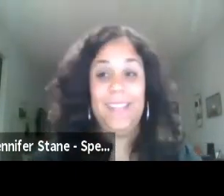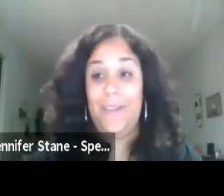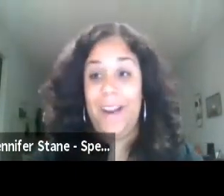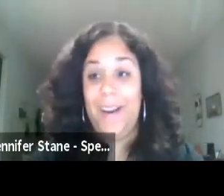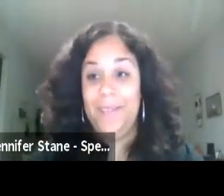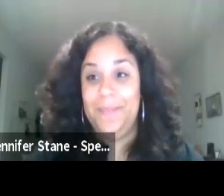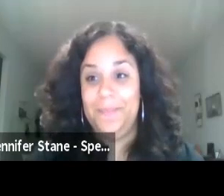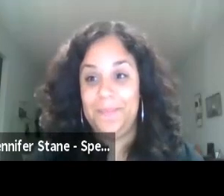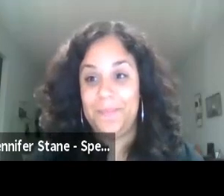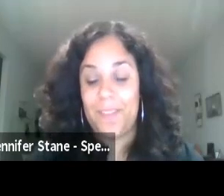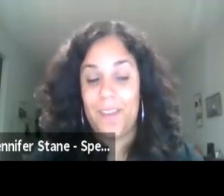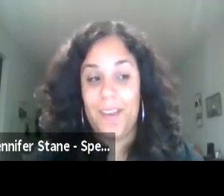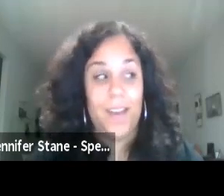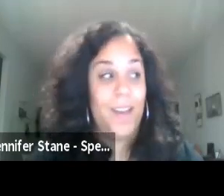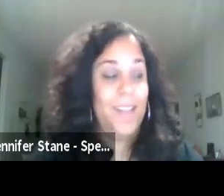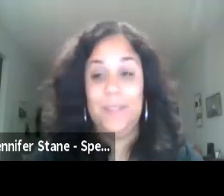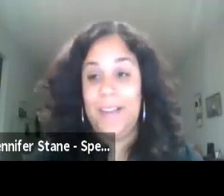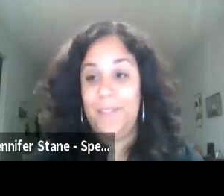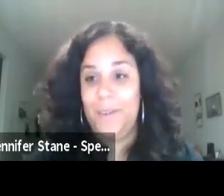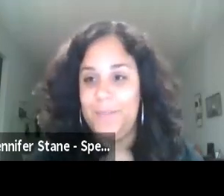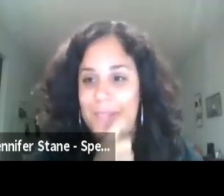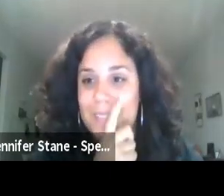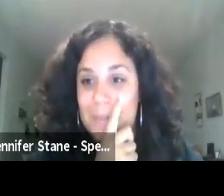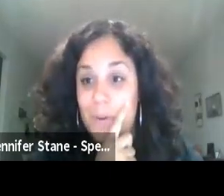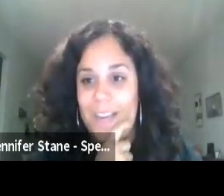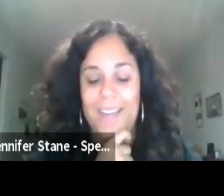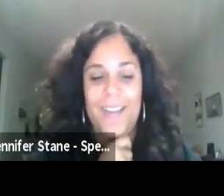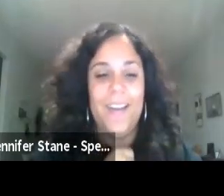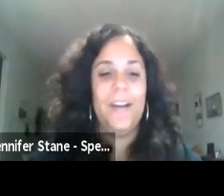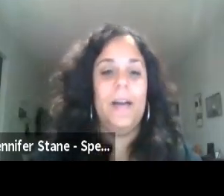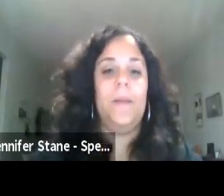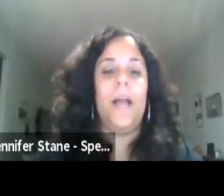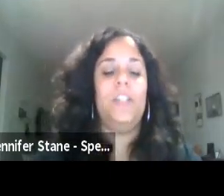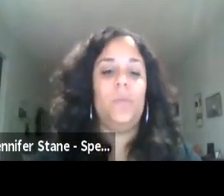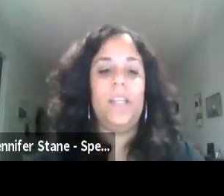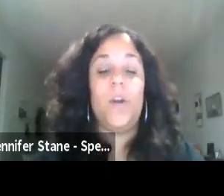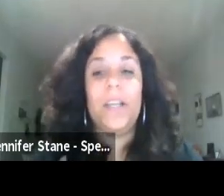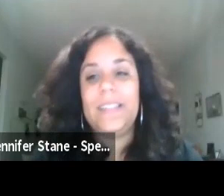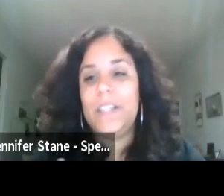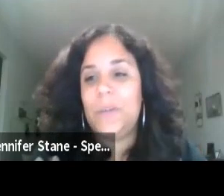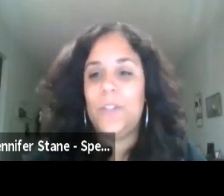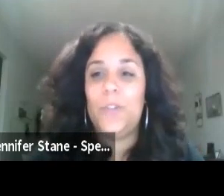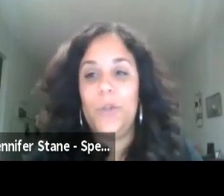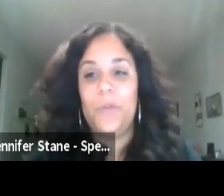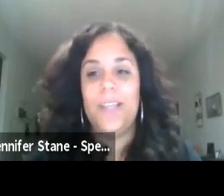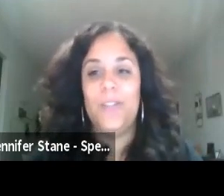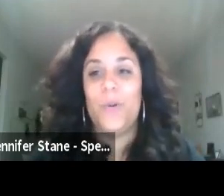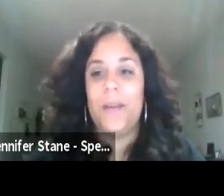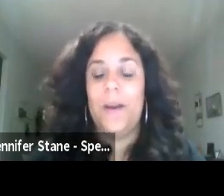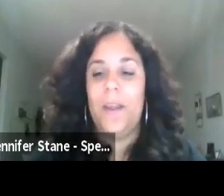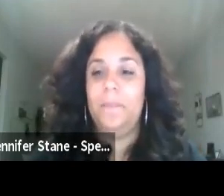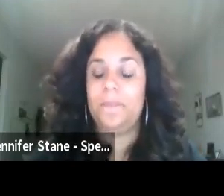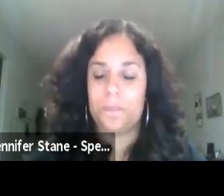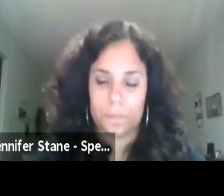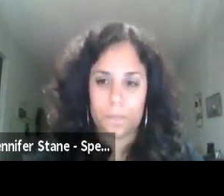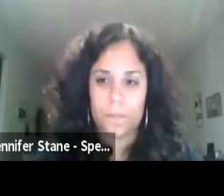balance. This guy right here, this is my nephew. His name is Morgan. I just wanted to quickly tell you a little tooth-related story